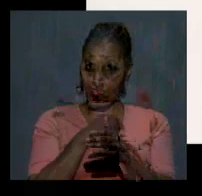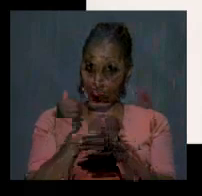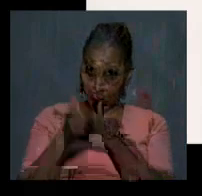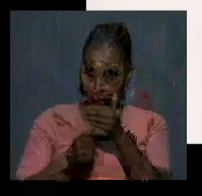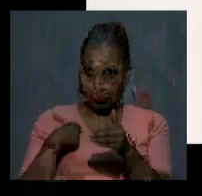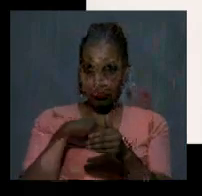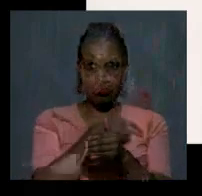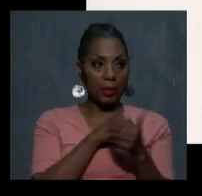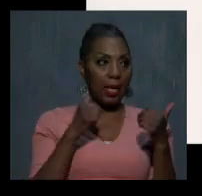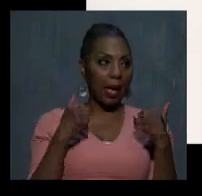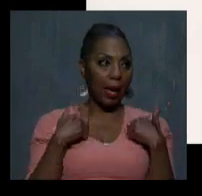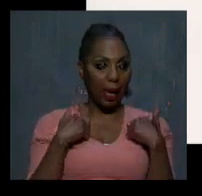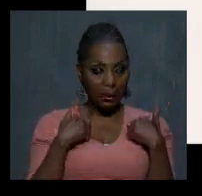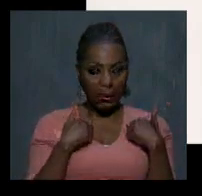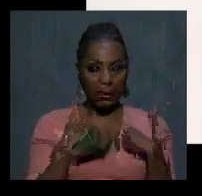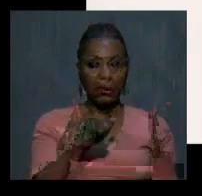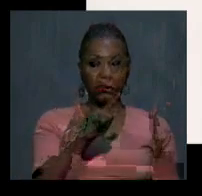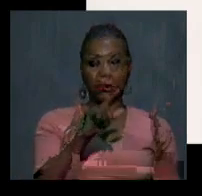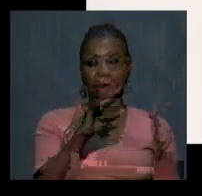with about